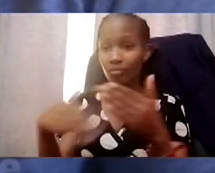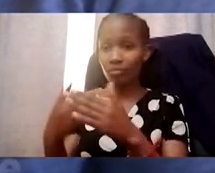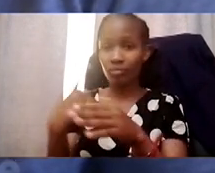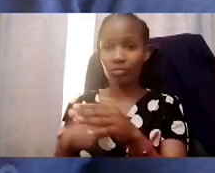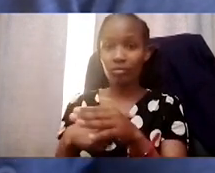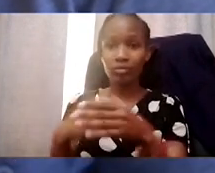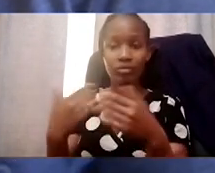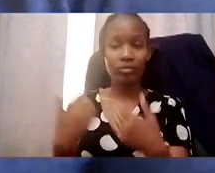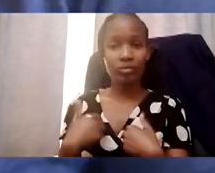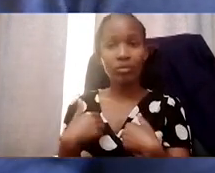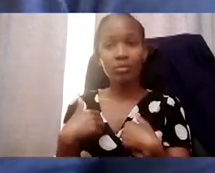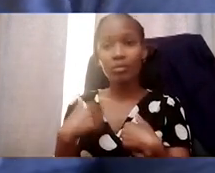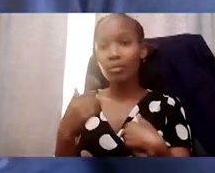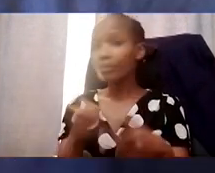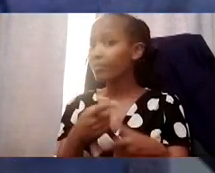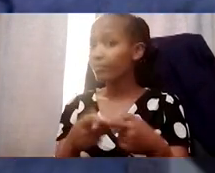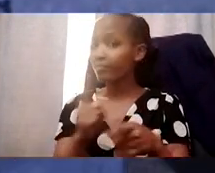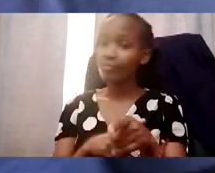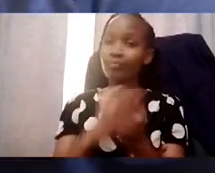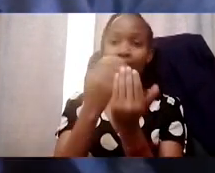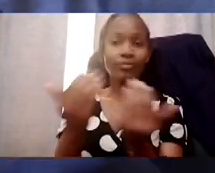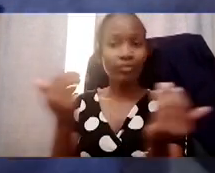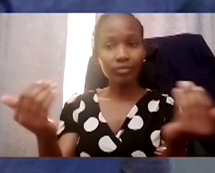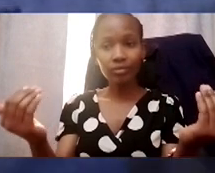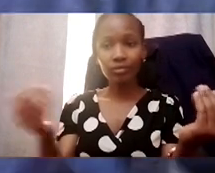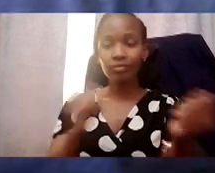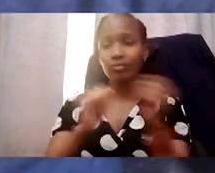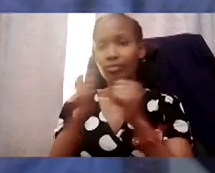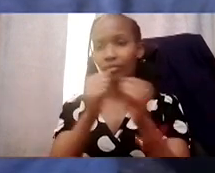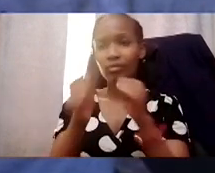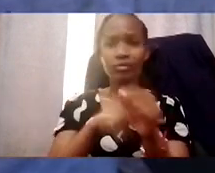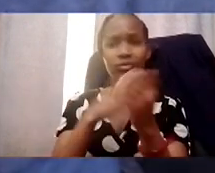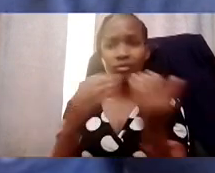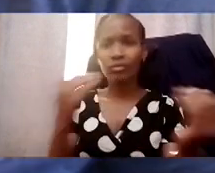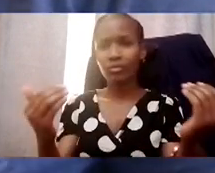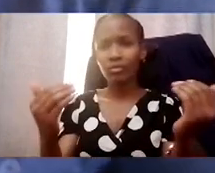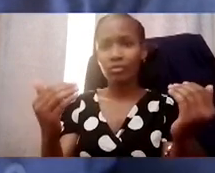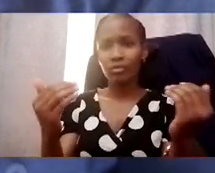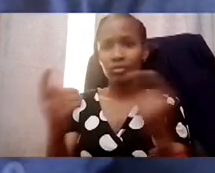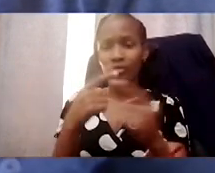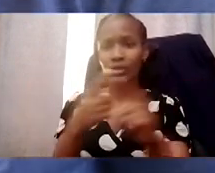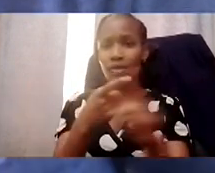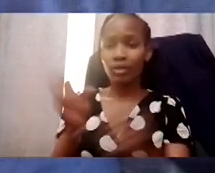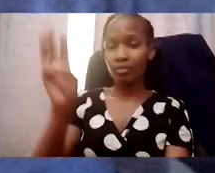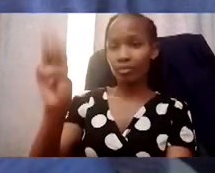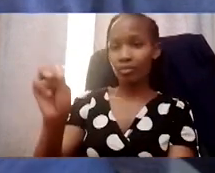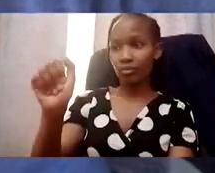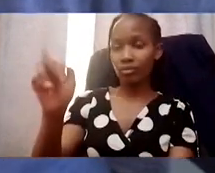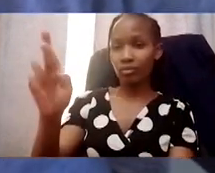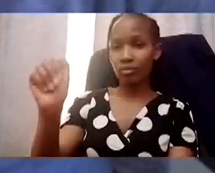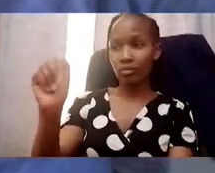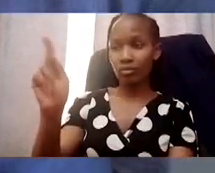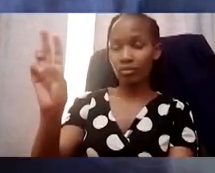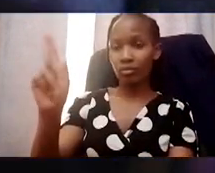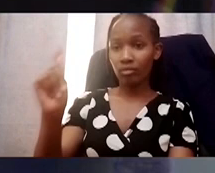And when the kids play football, I come from the border of Marquette and Bogot. So when there is